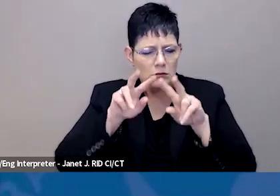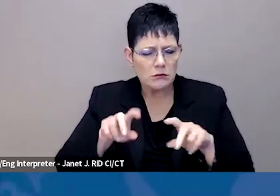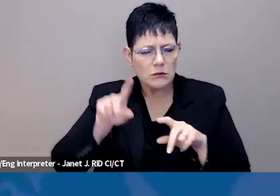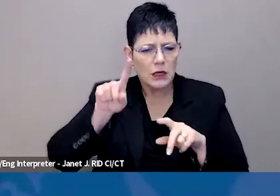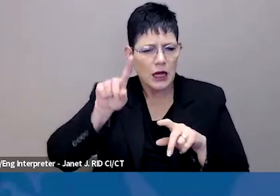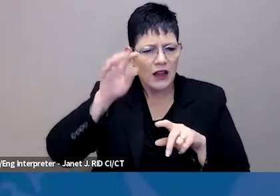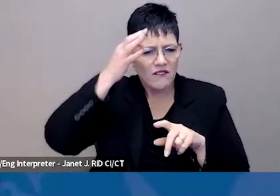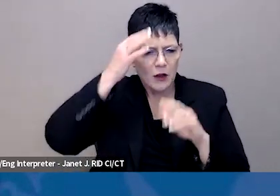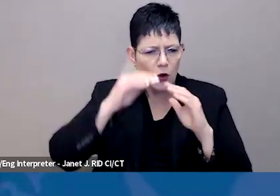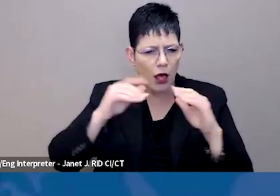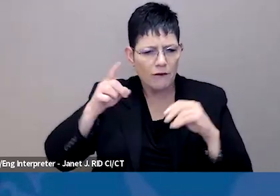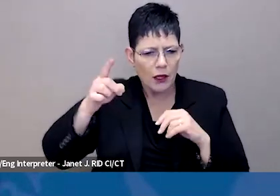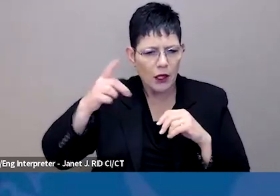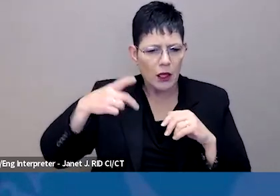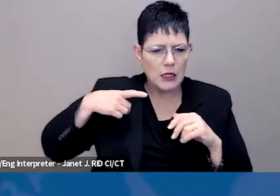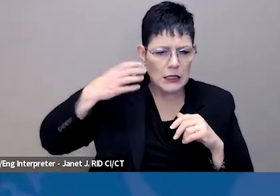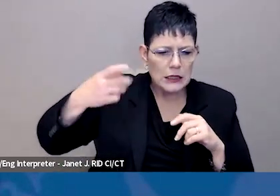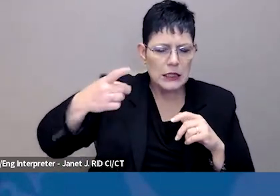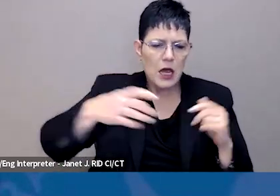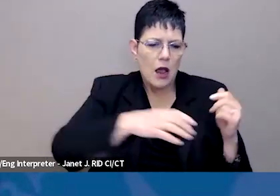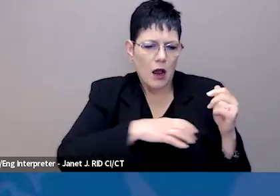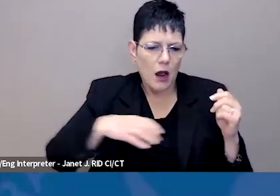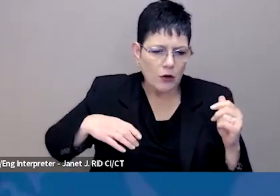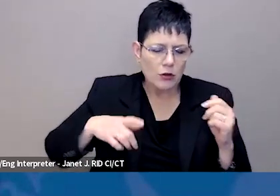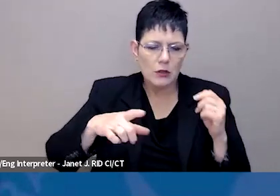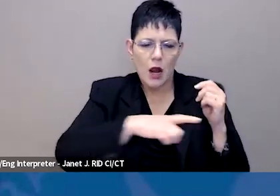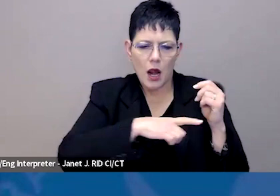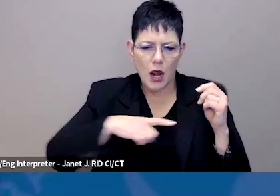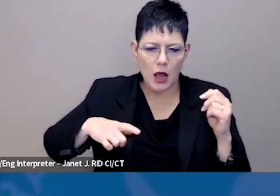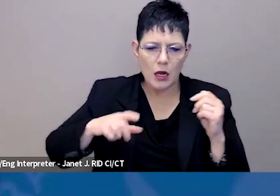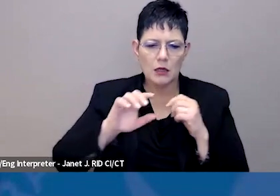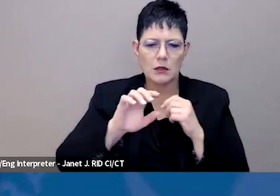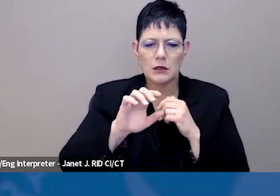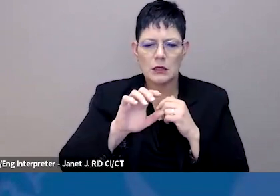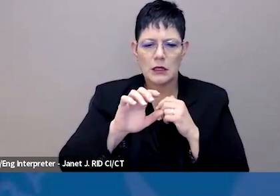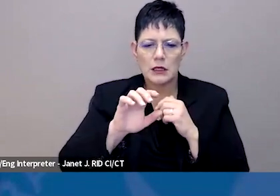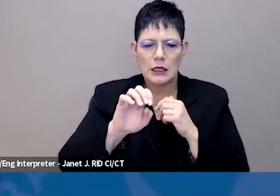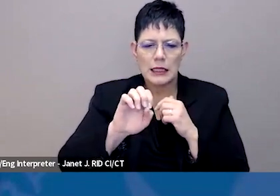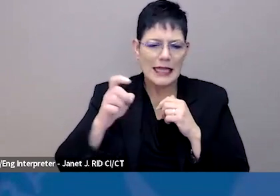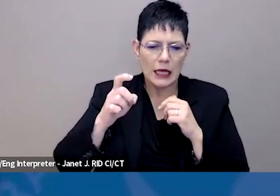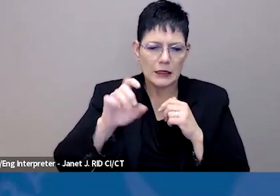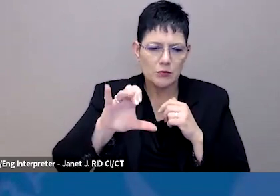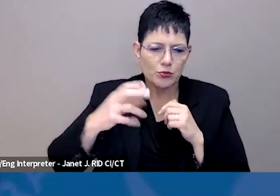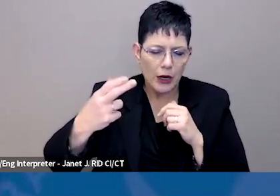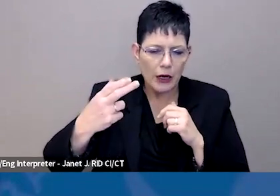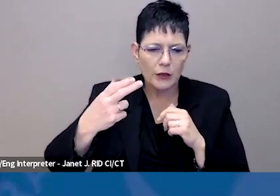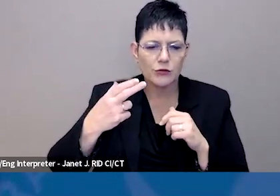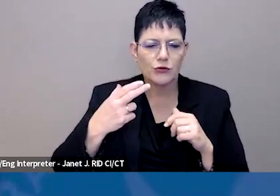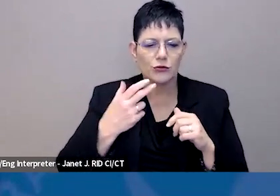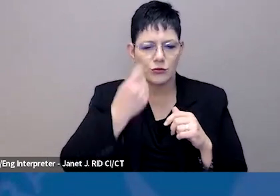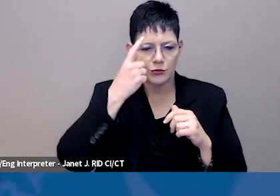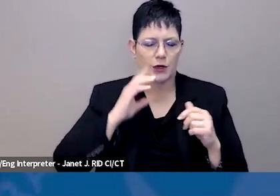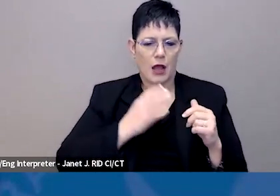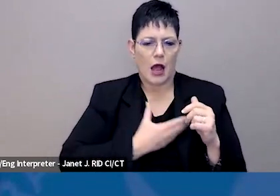legislative and the congressional and legislative and executive branch ideas that came from our Act on Raise